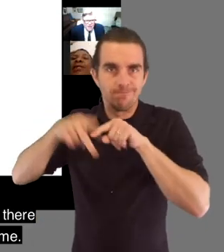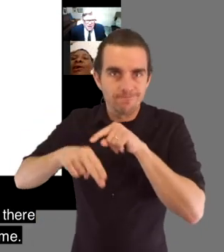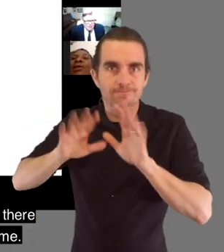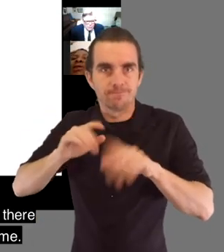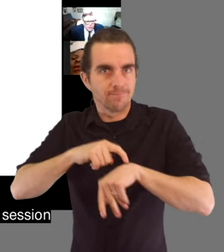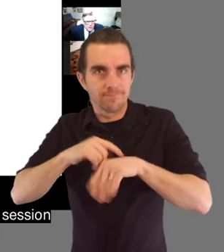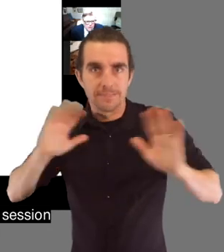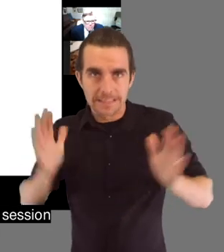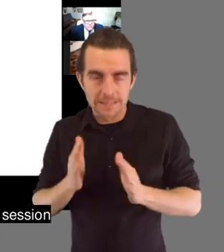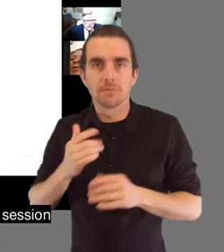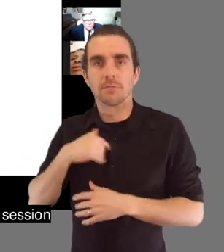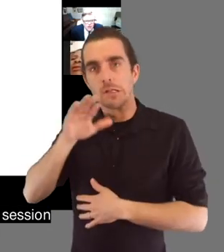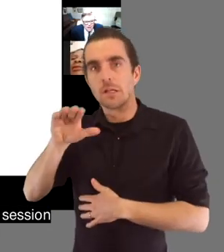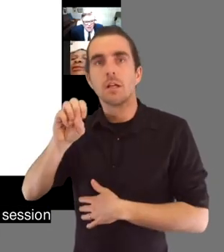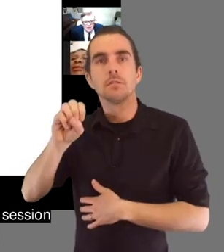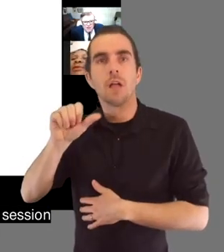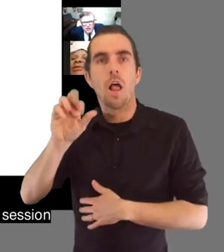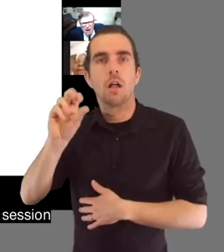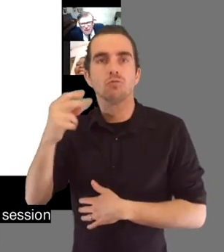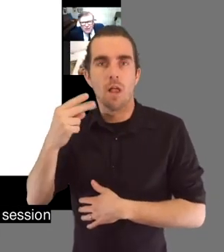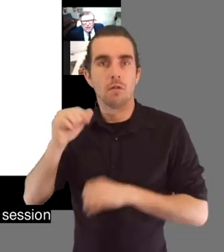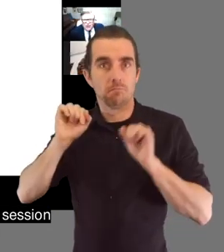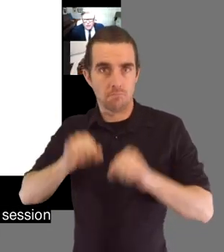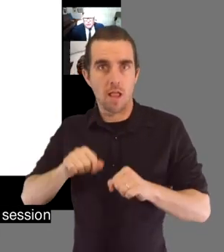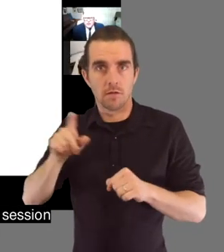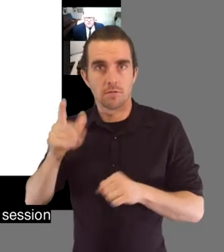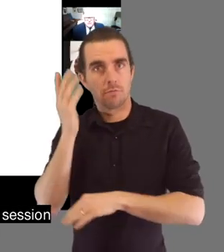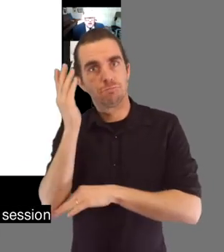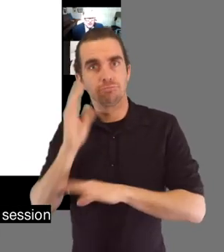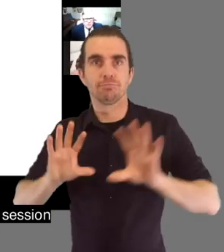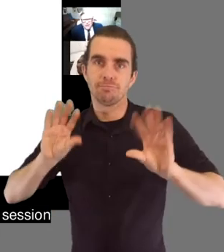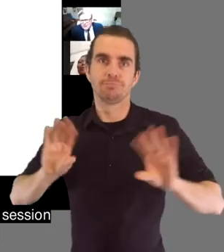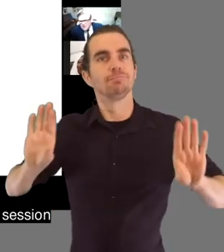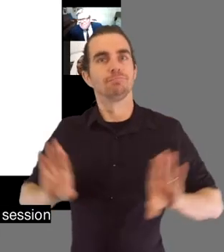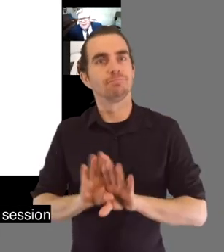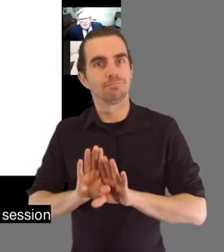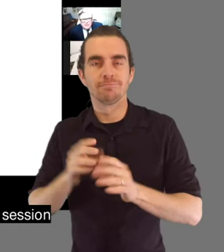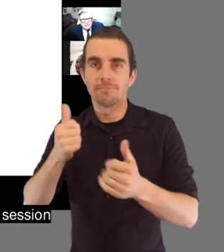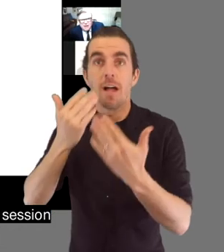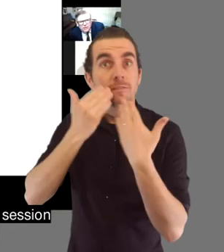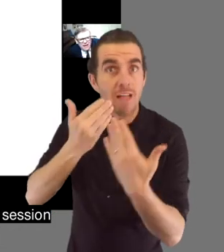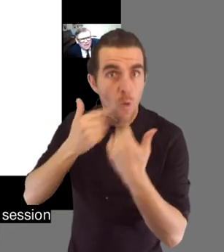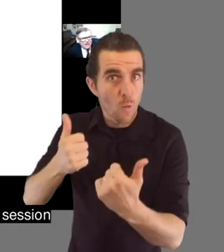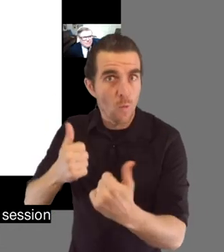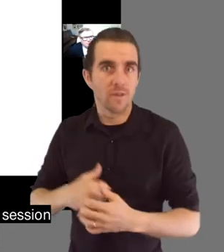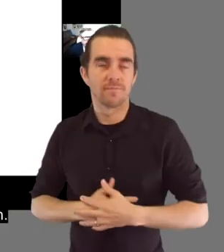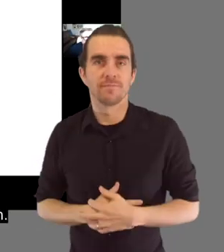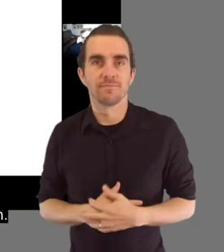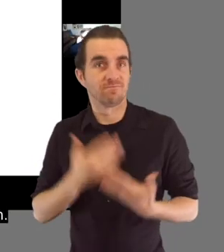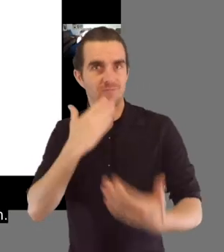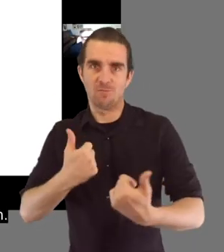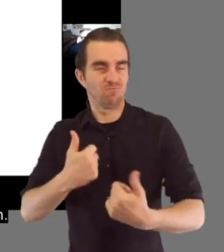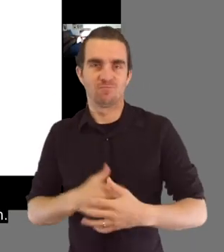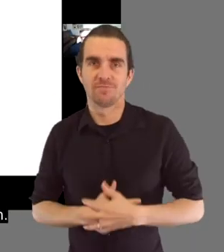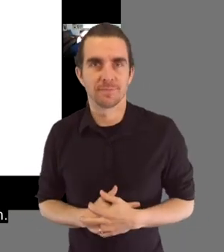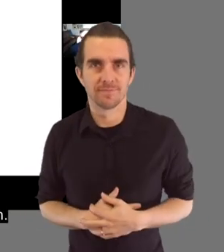No, thank and you. we've come to Sarah to conclude this session, please. Thank you, Tandy. Thank